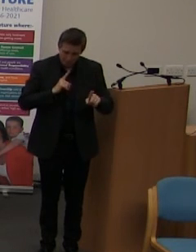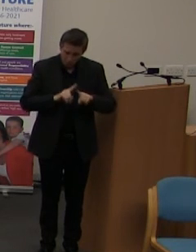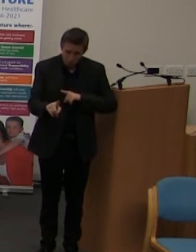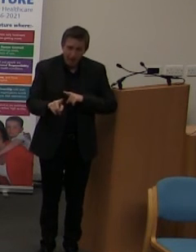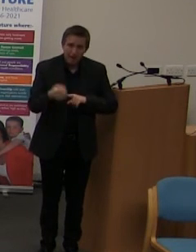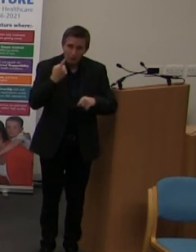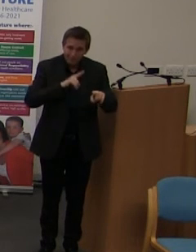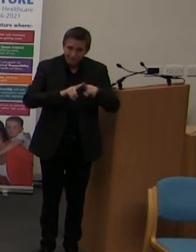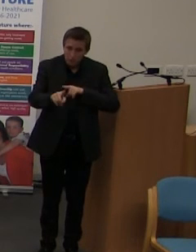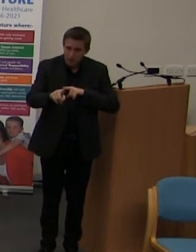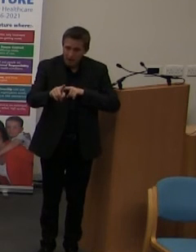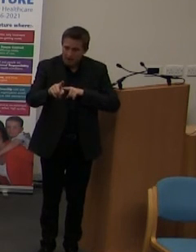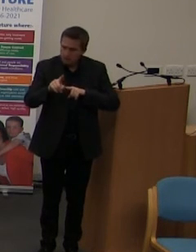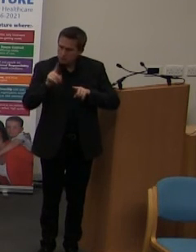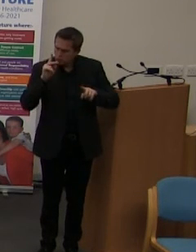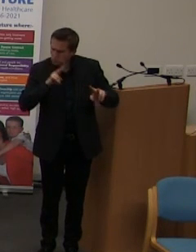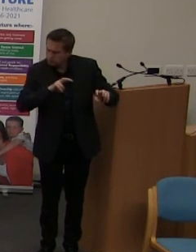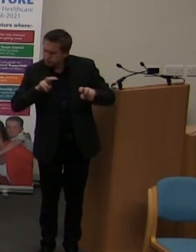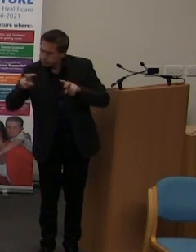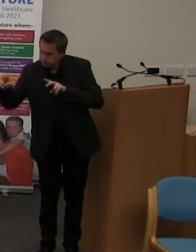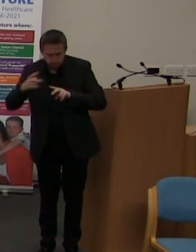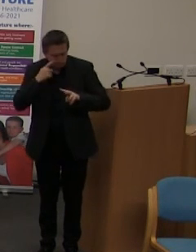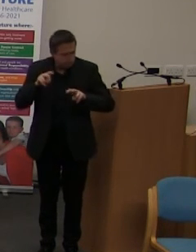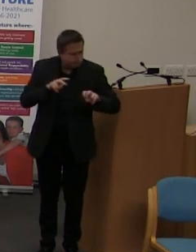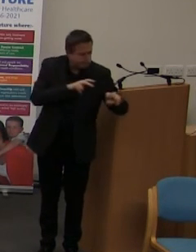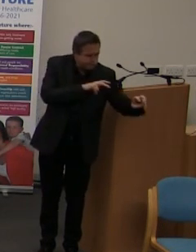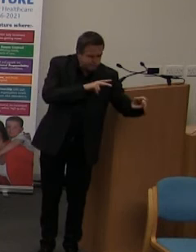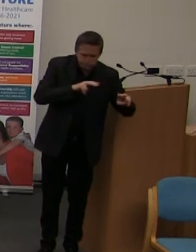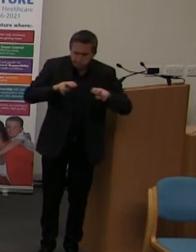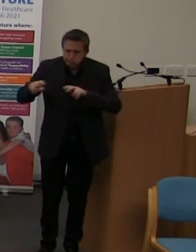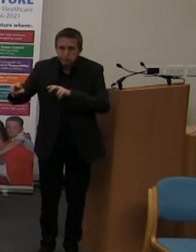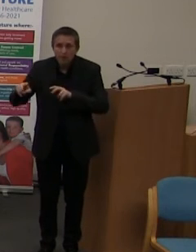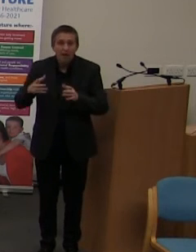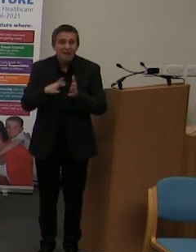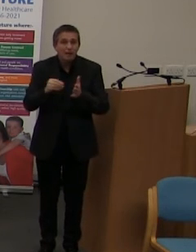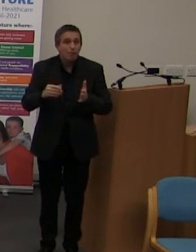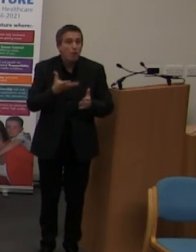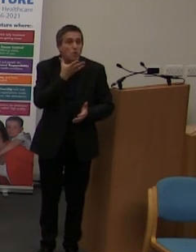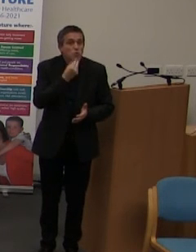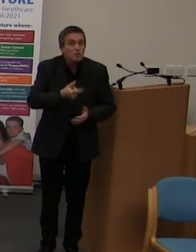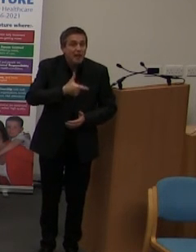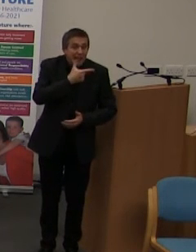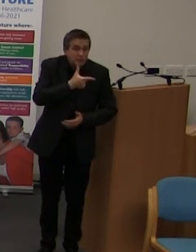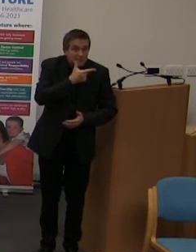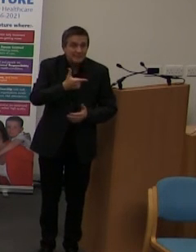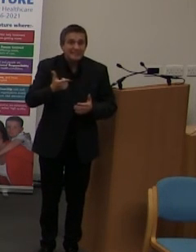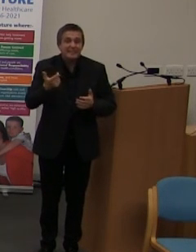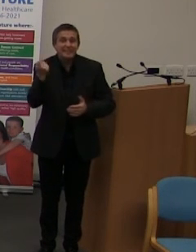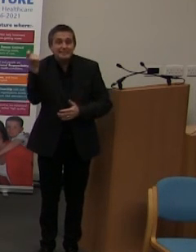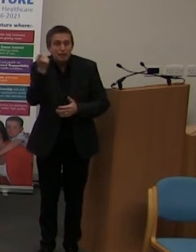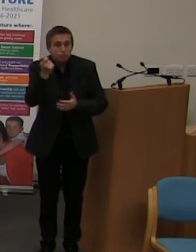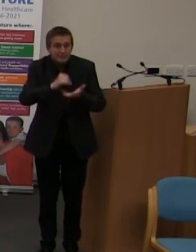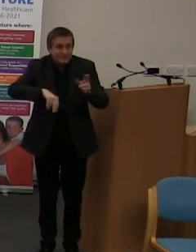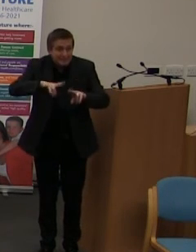to look laterally at some of the areas, things like energy usage, and our use of temporary staff and so on, and